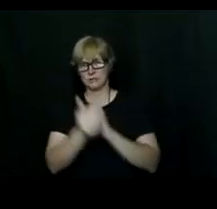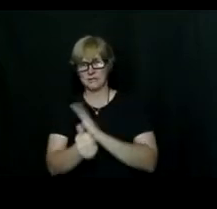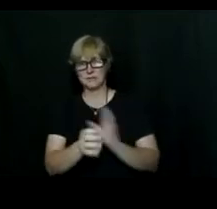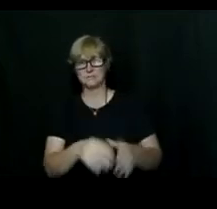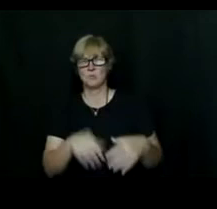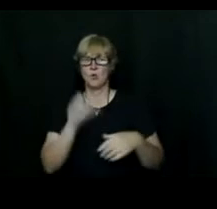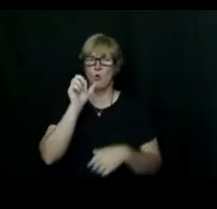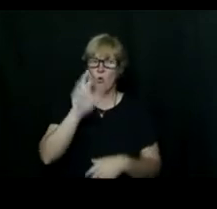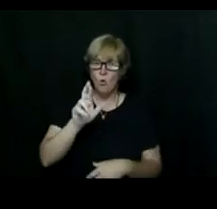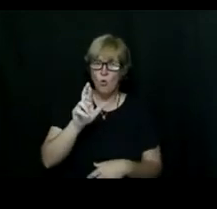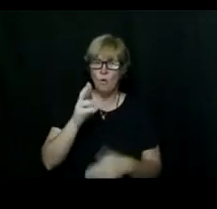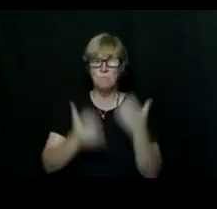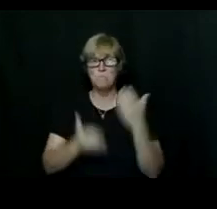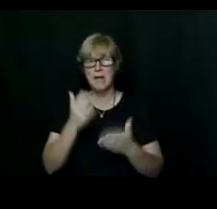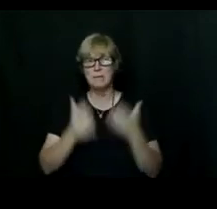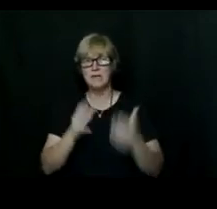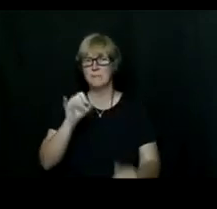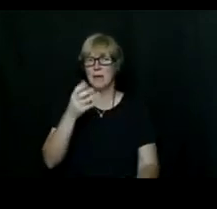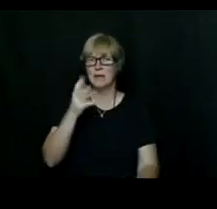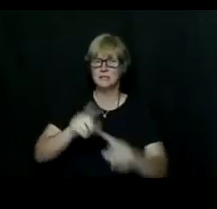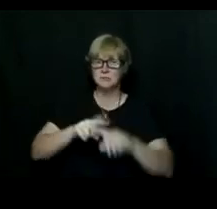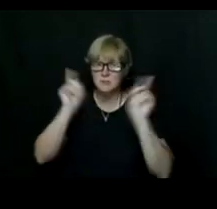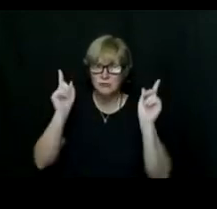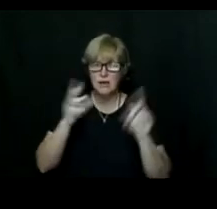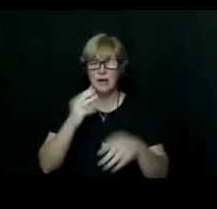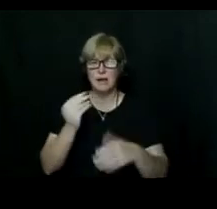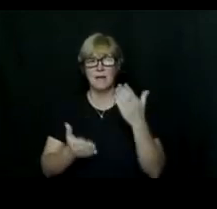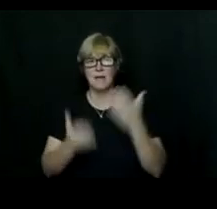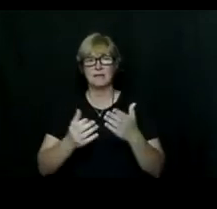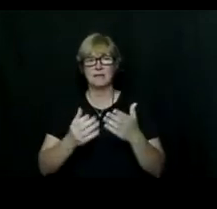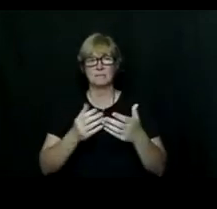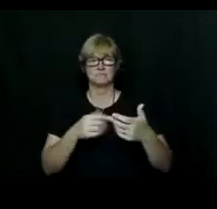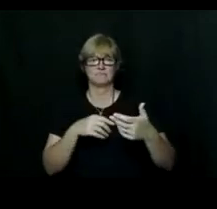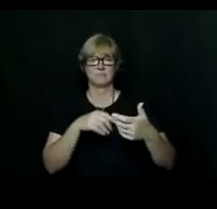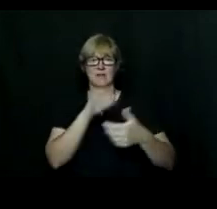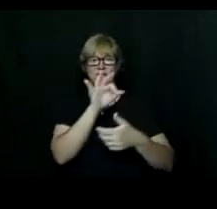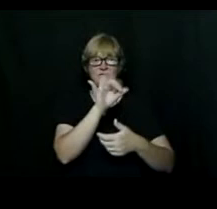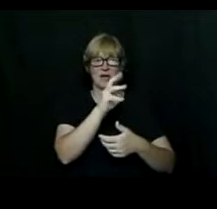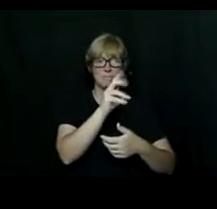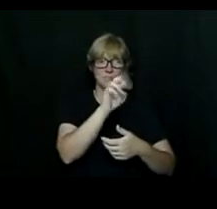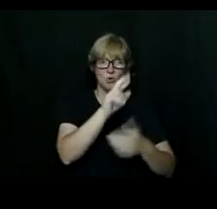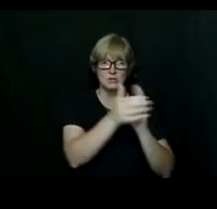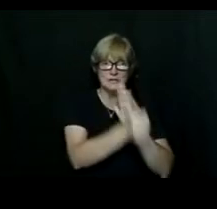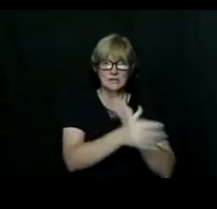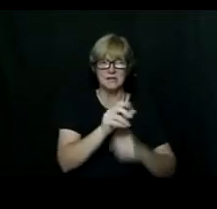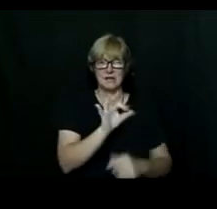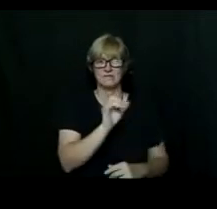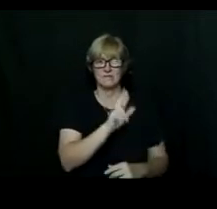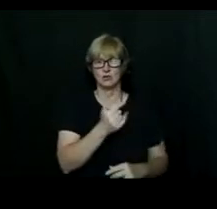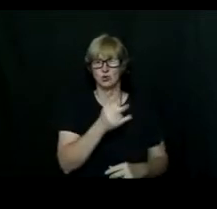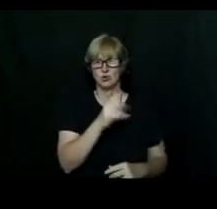mechanisms are different and that they might each contribute individually and separately, independently to numerical